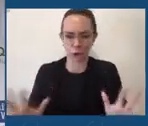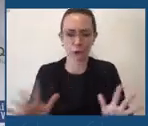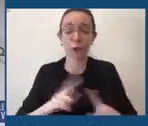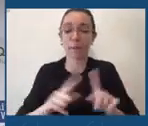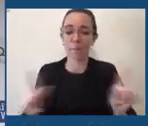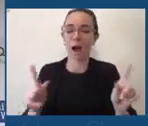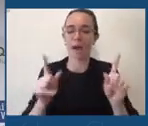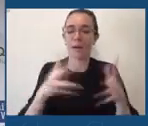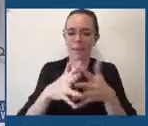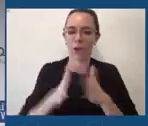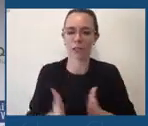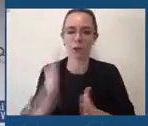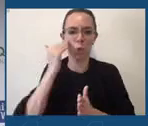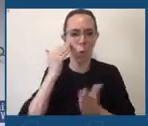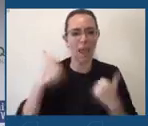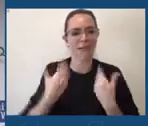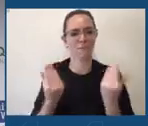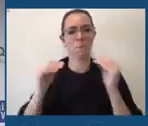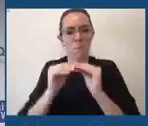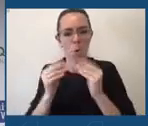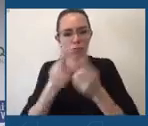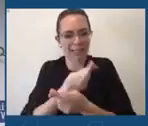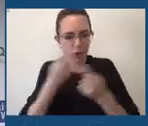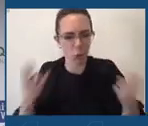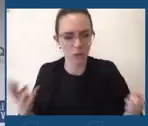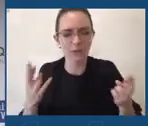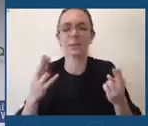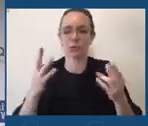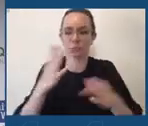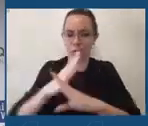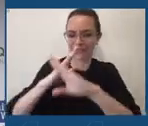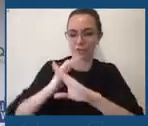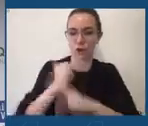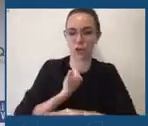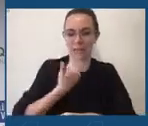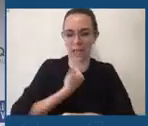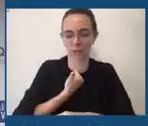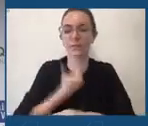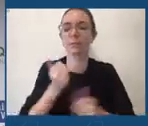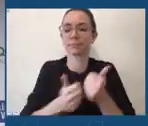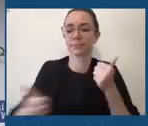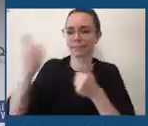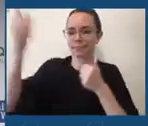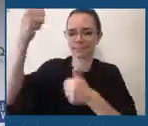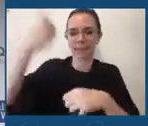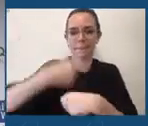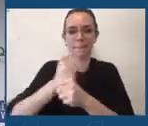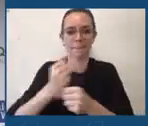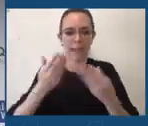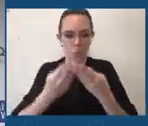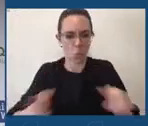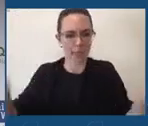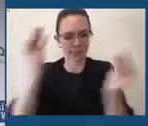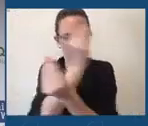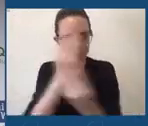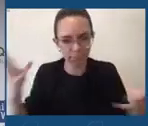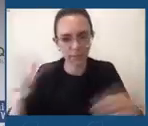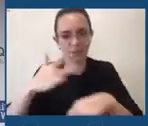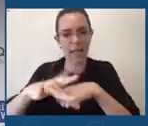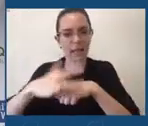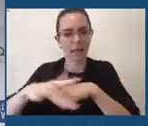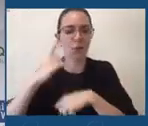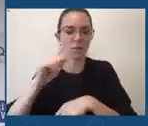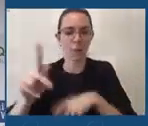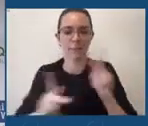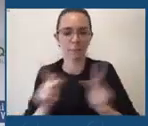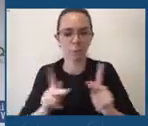than ever to protect ourselves. The tools that the administration has made widely available to the American people are working to prevent serious